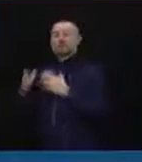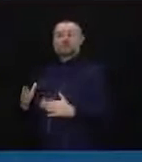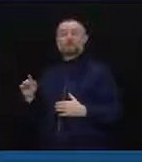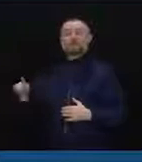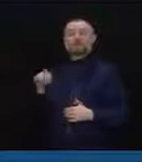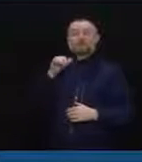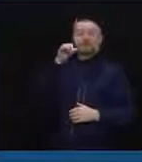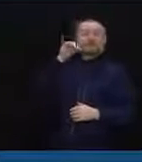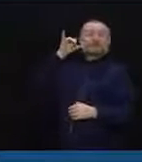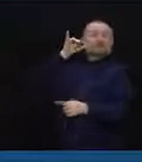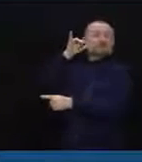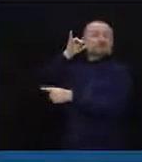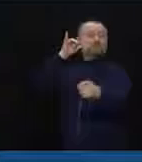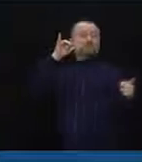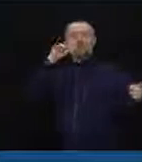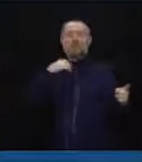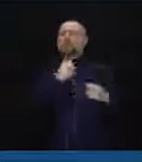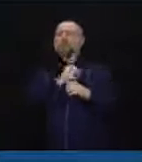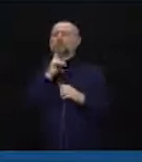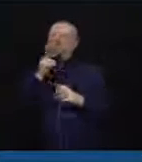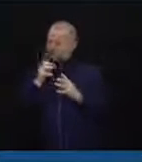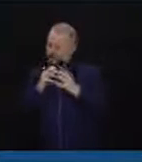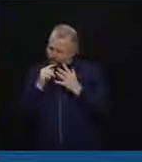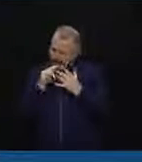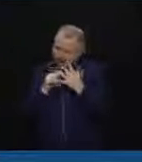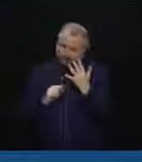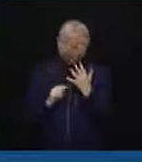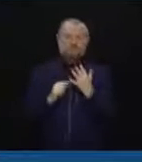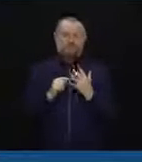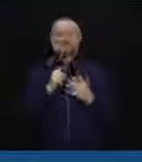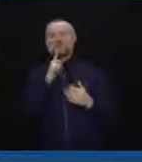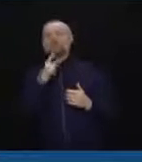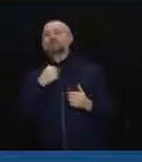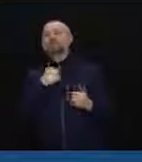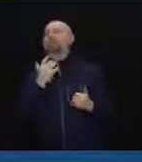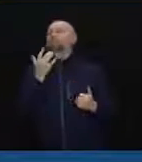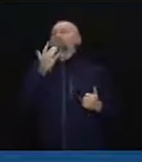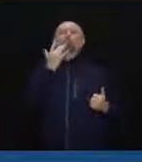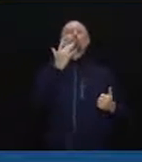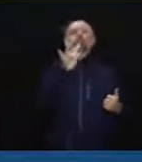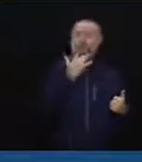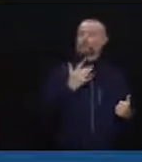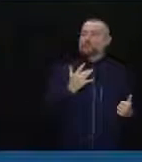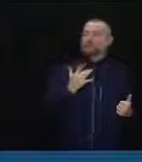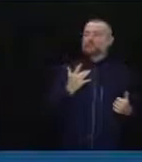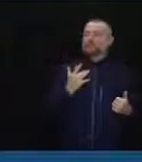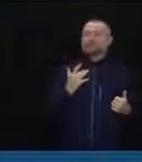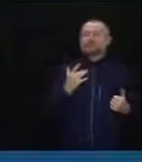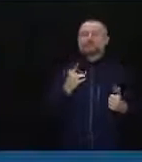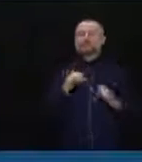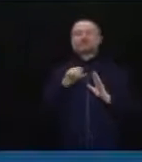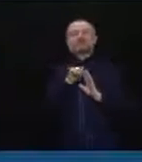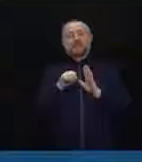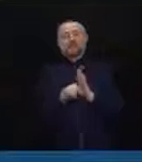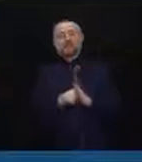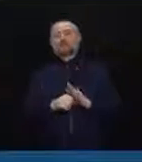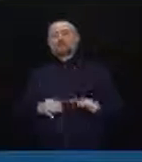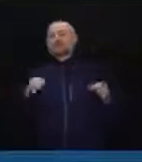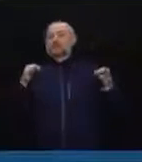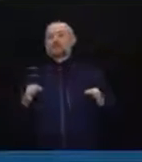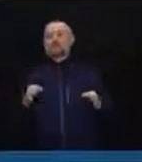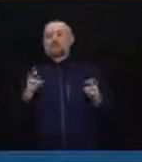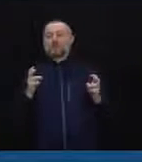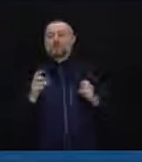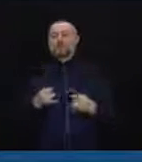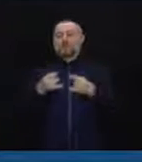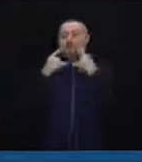sure that they have, they prefer that it be a state on or off requirement. It is challenging for an